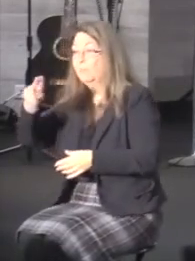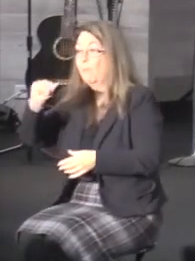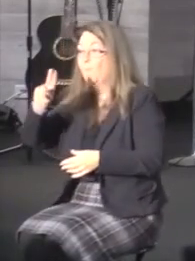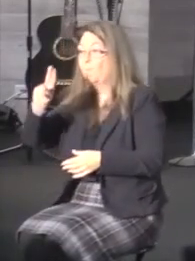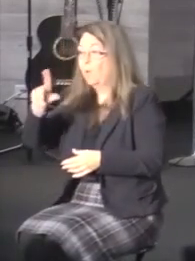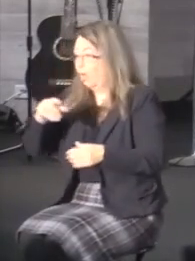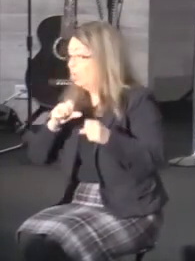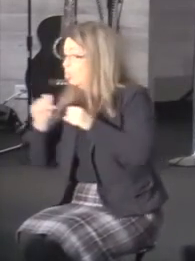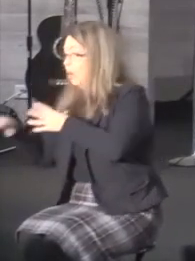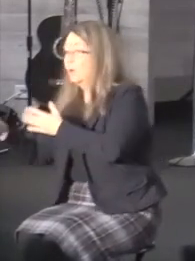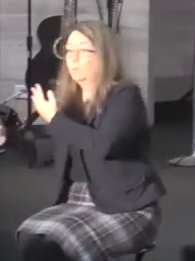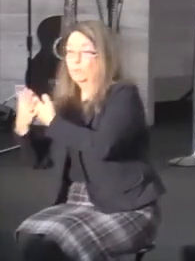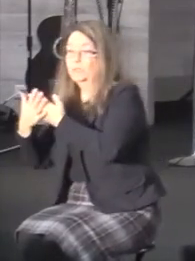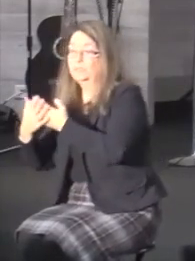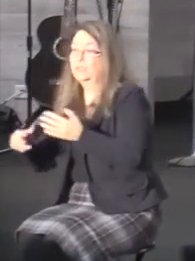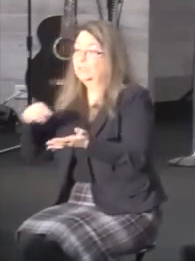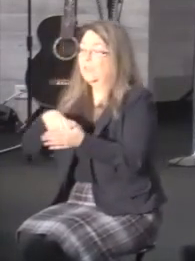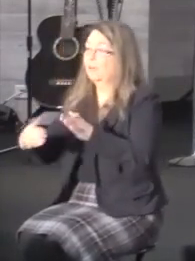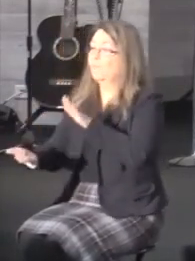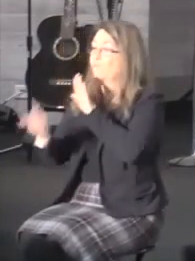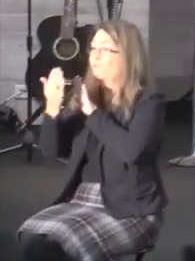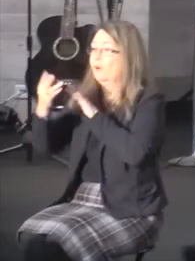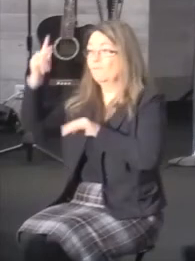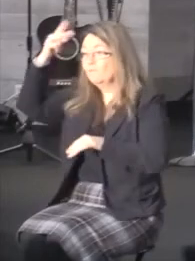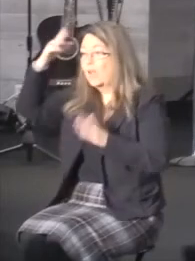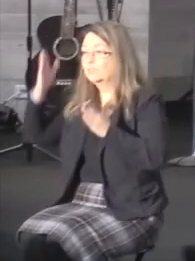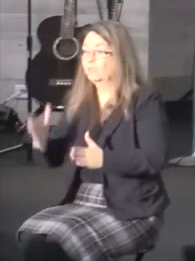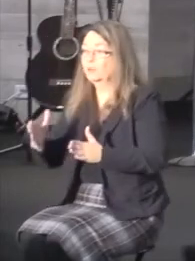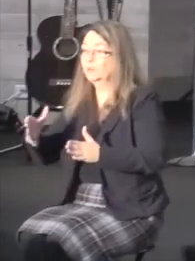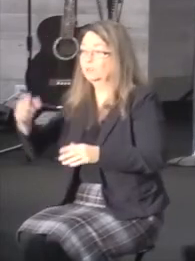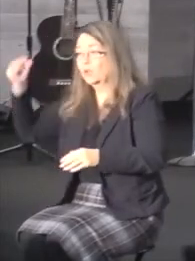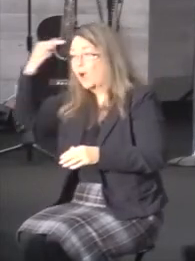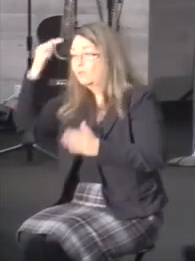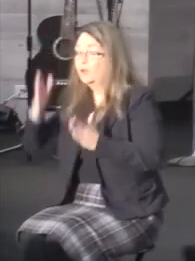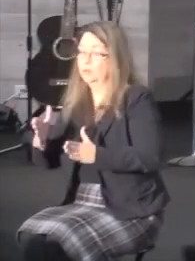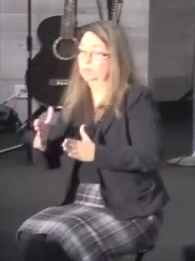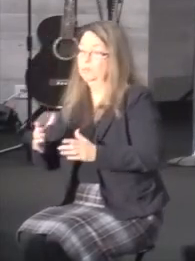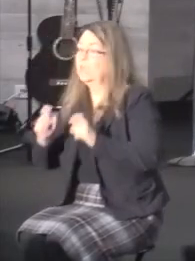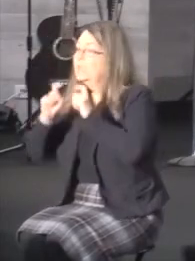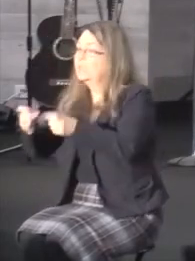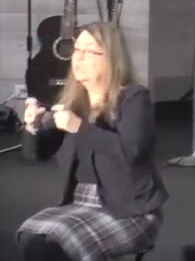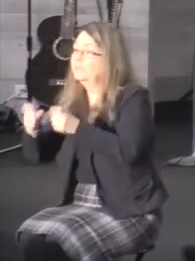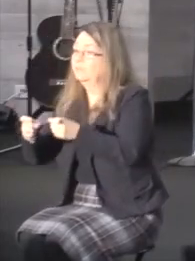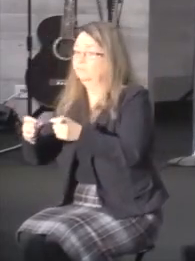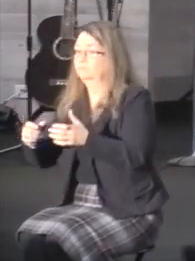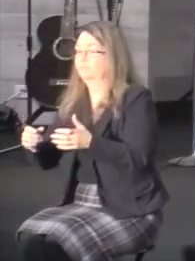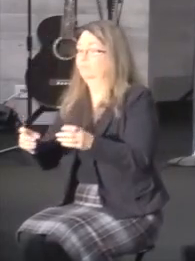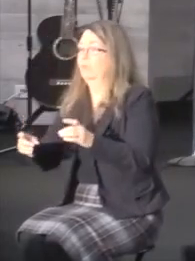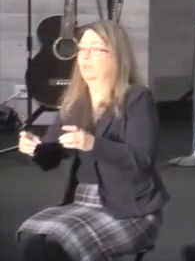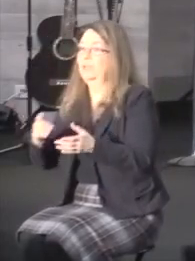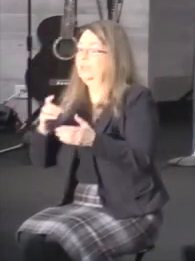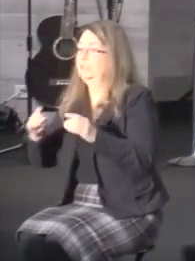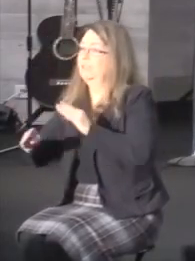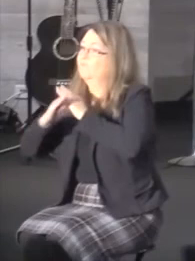Paul stood before philosophers and rulers and governors, and he defended the gospel. He gave an apologia, an apologetic. He defended the truth